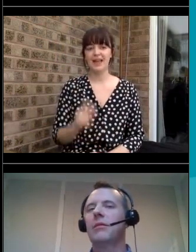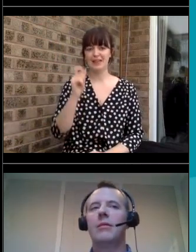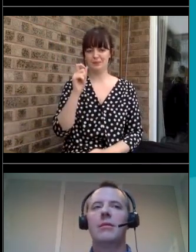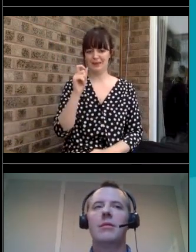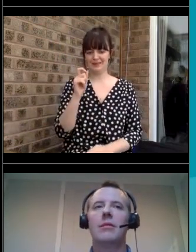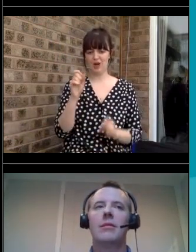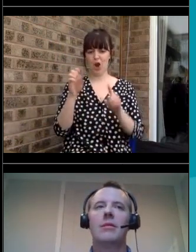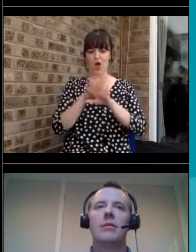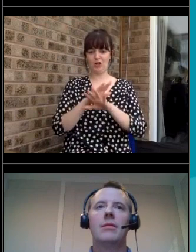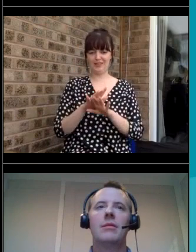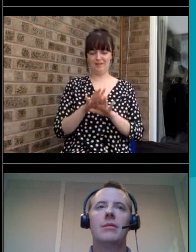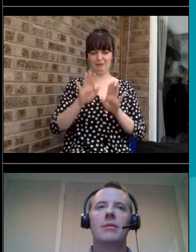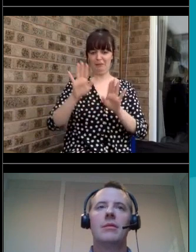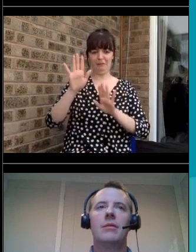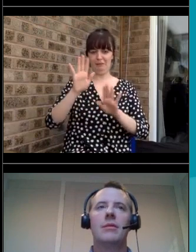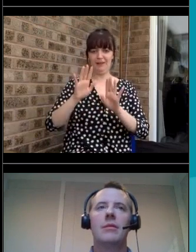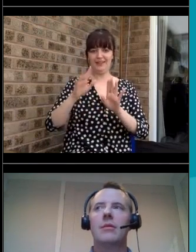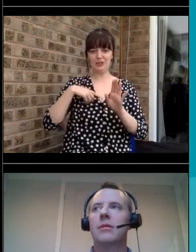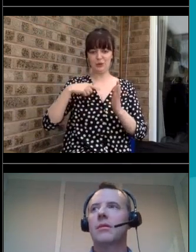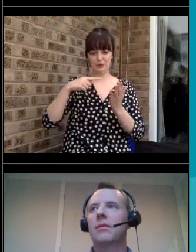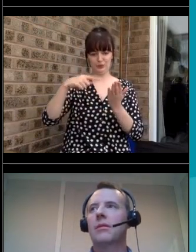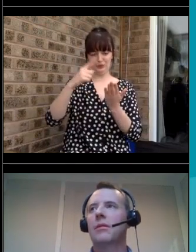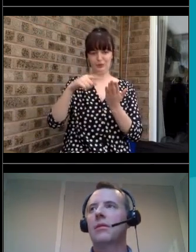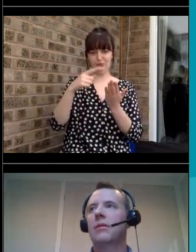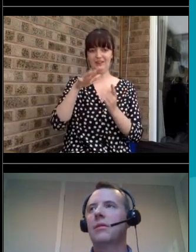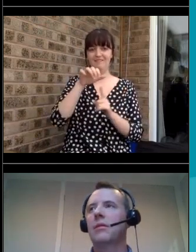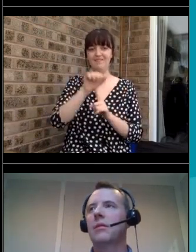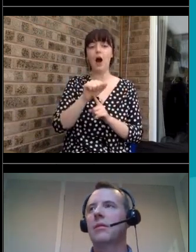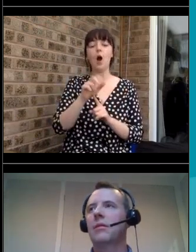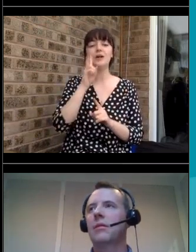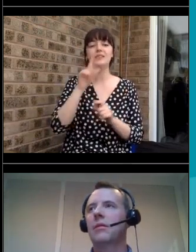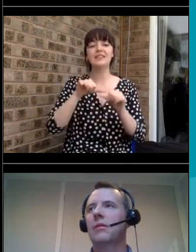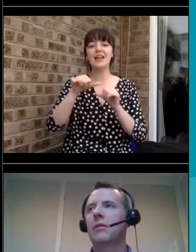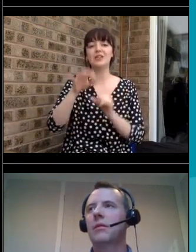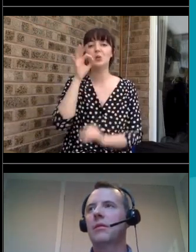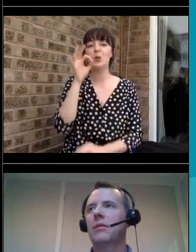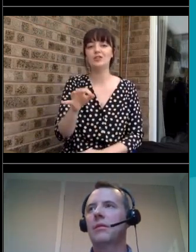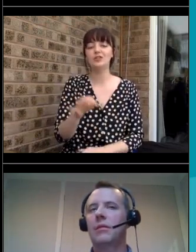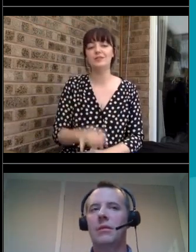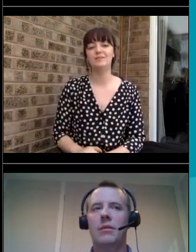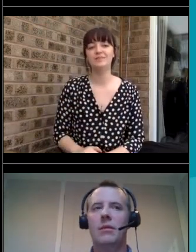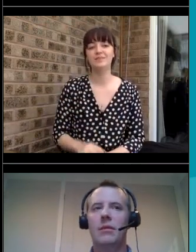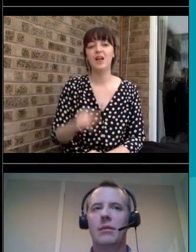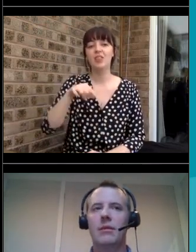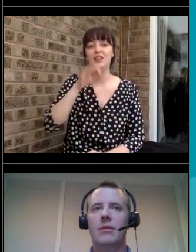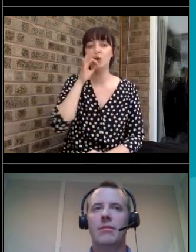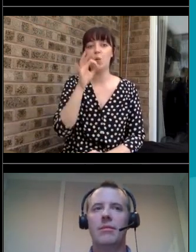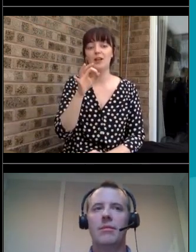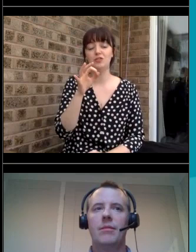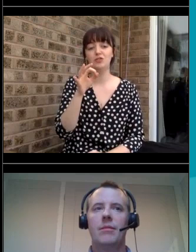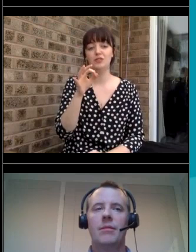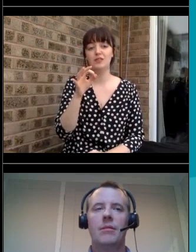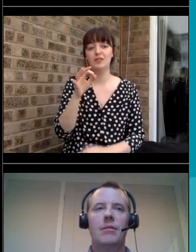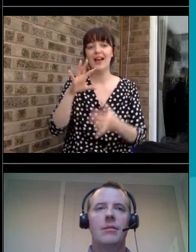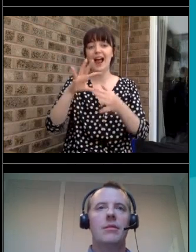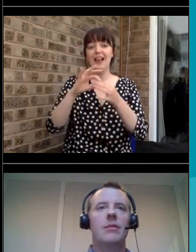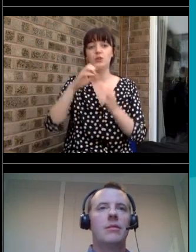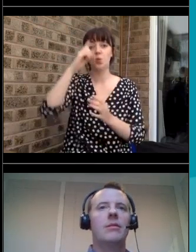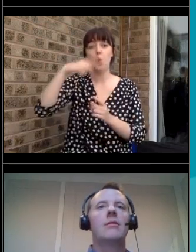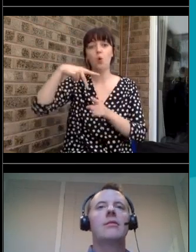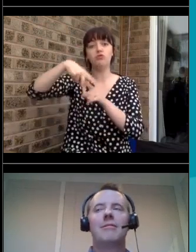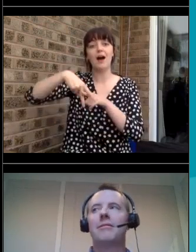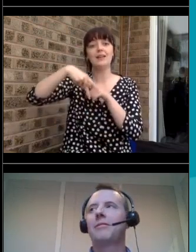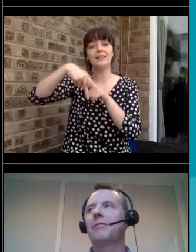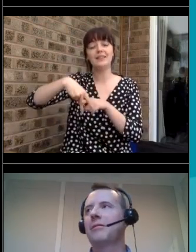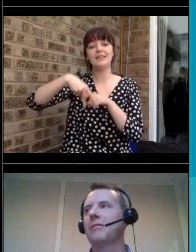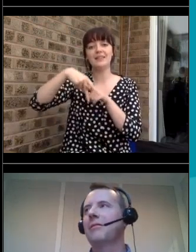while I was answering that, but I can see what the next question is now. This is a question about horse riding. Steve,